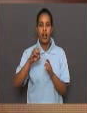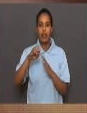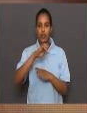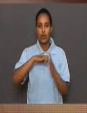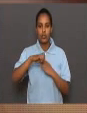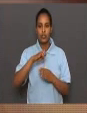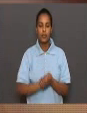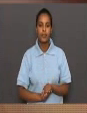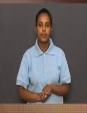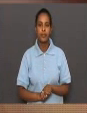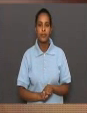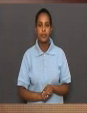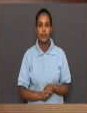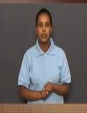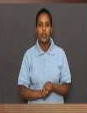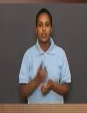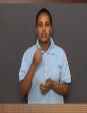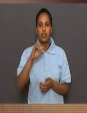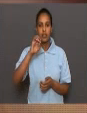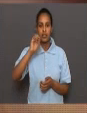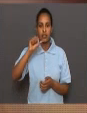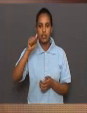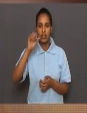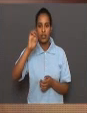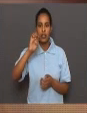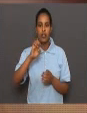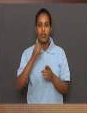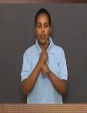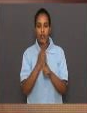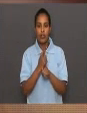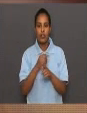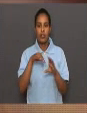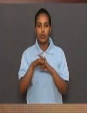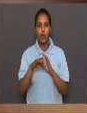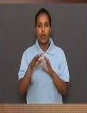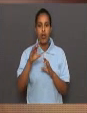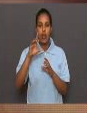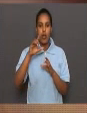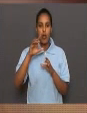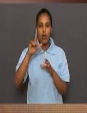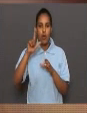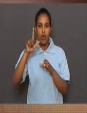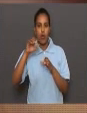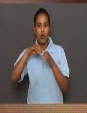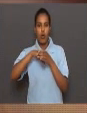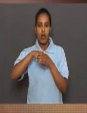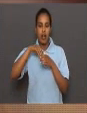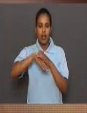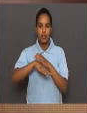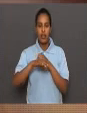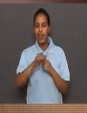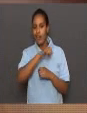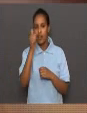of electrons. The sea that forms is not localized for